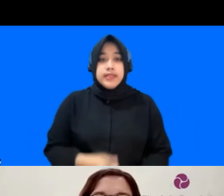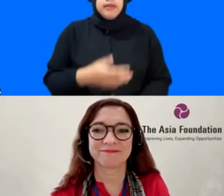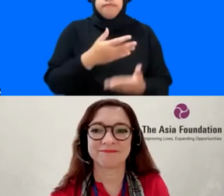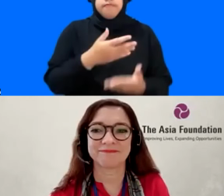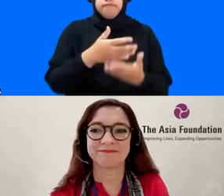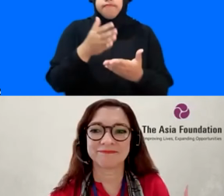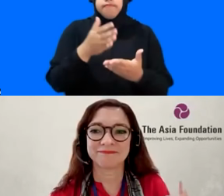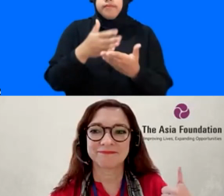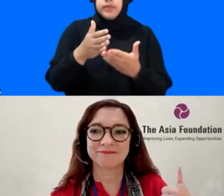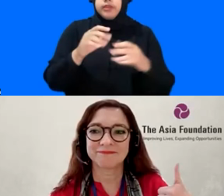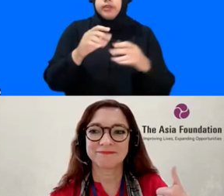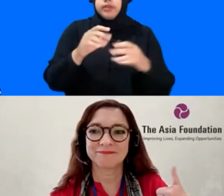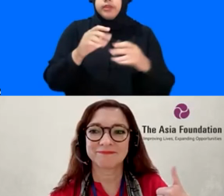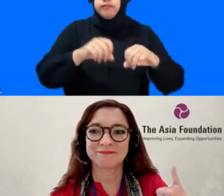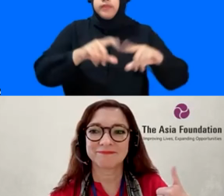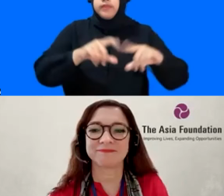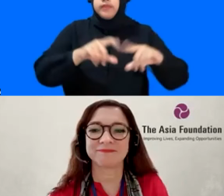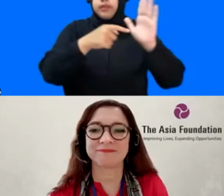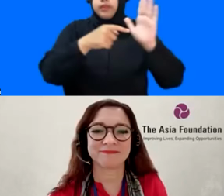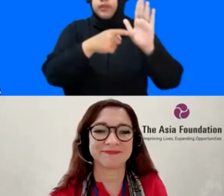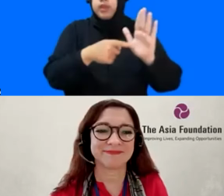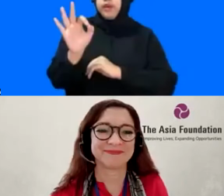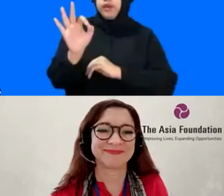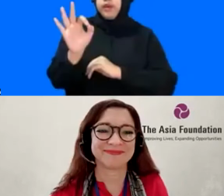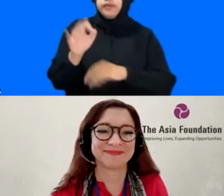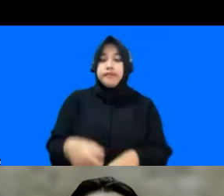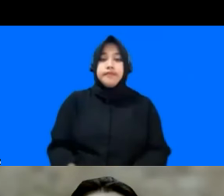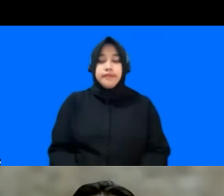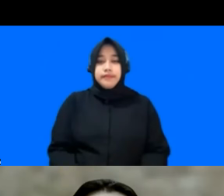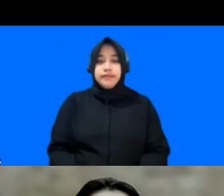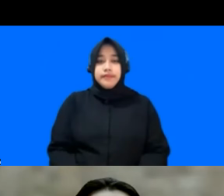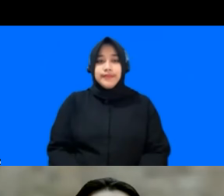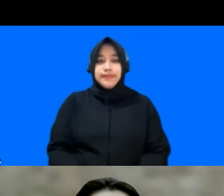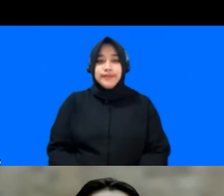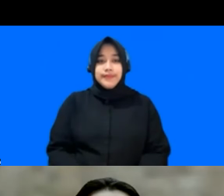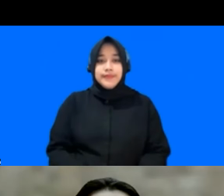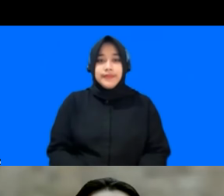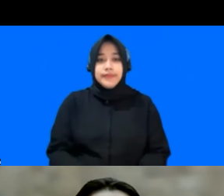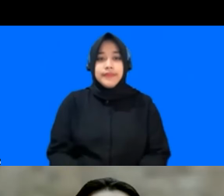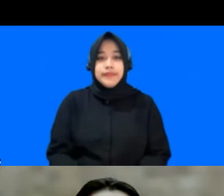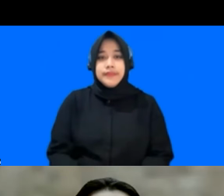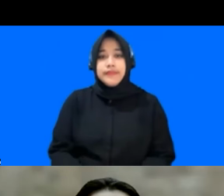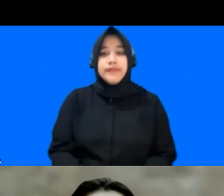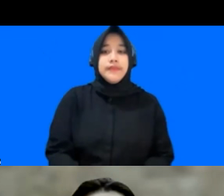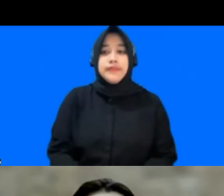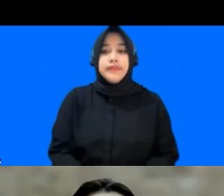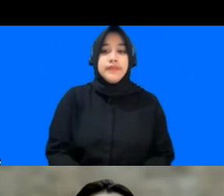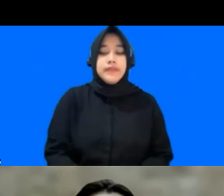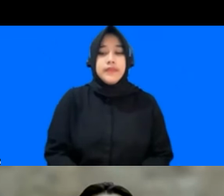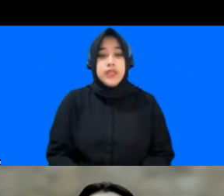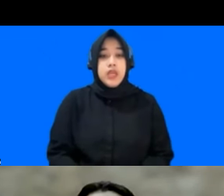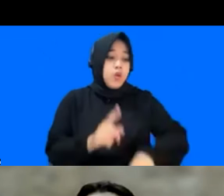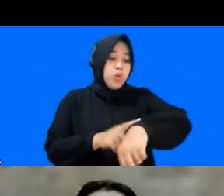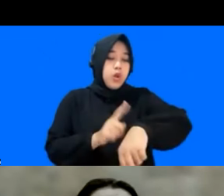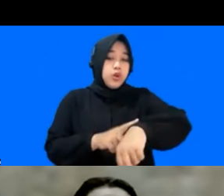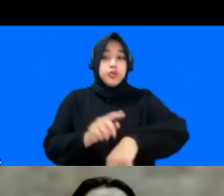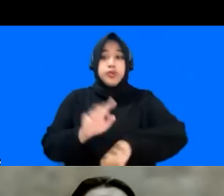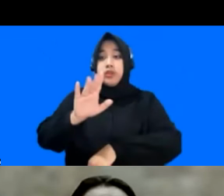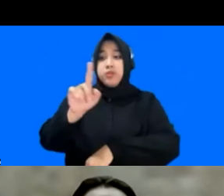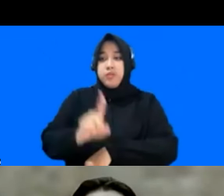Okay, so I have only 5 minutes, so that's very short. I'll be